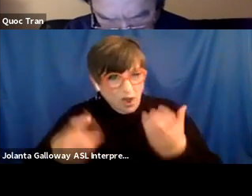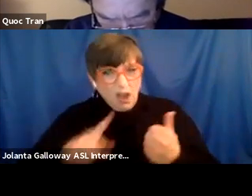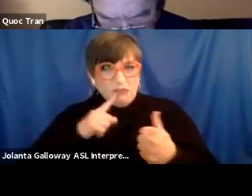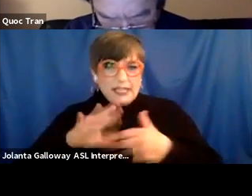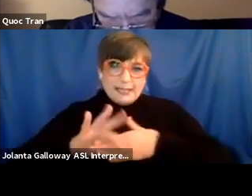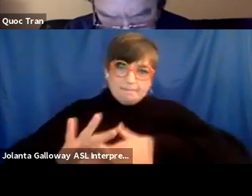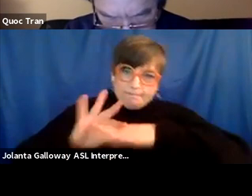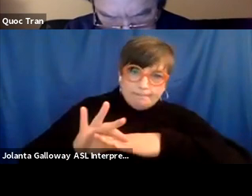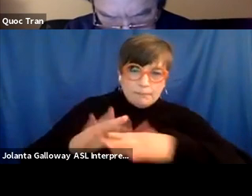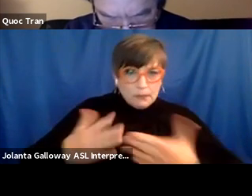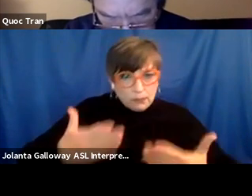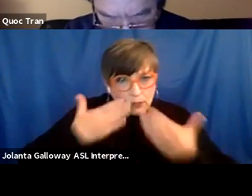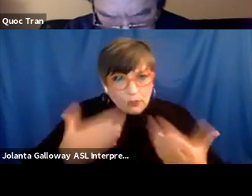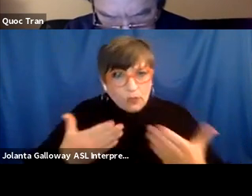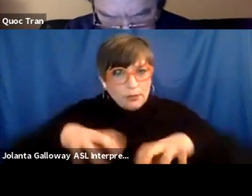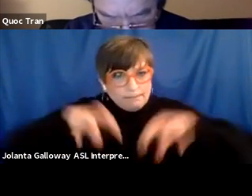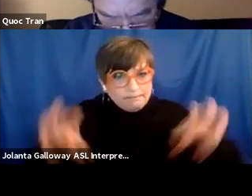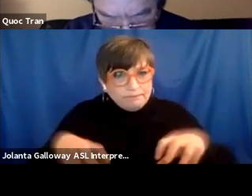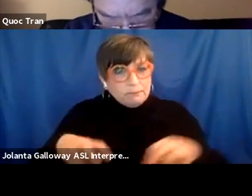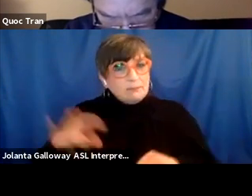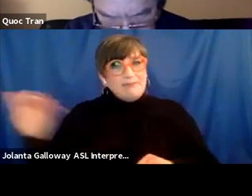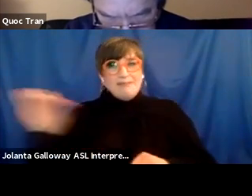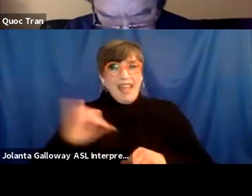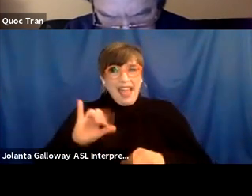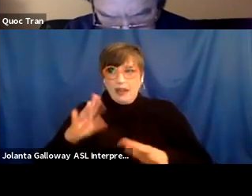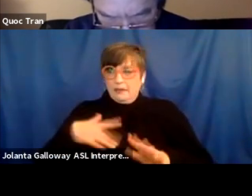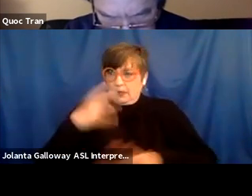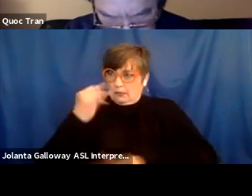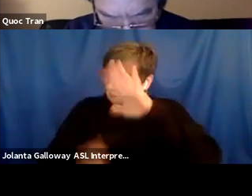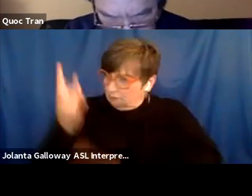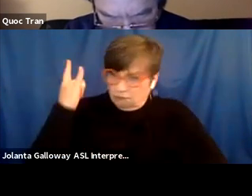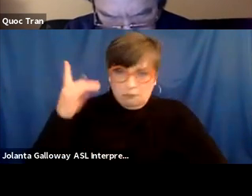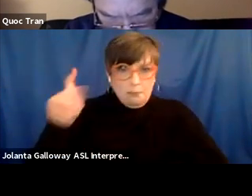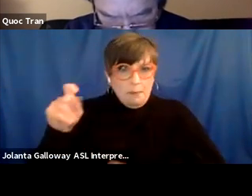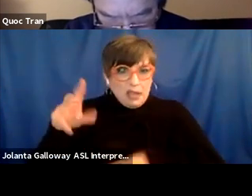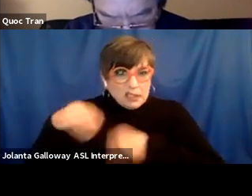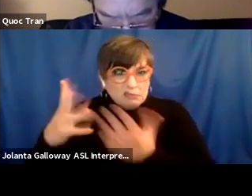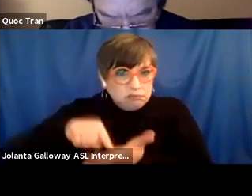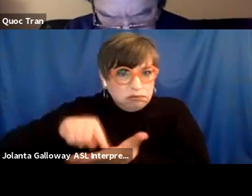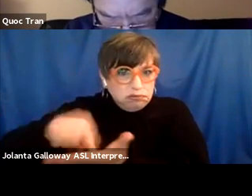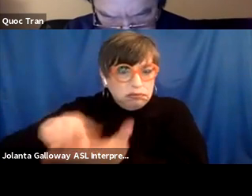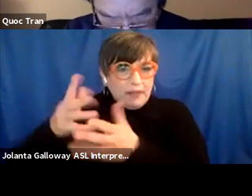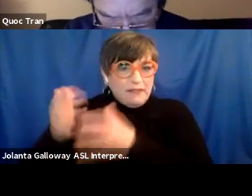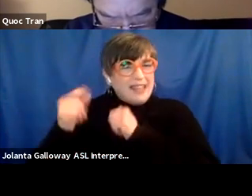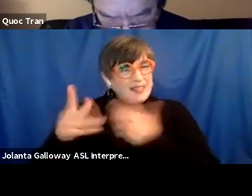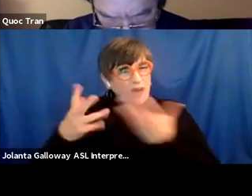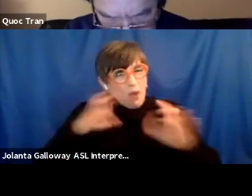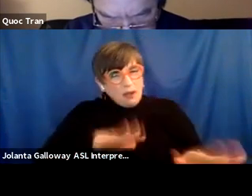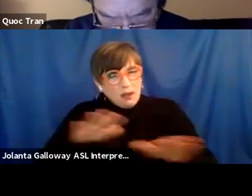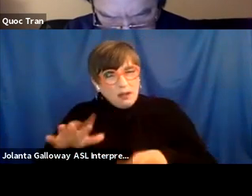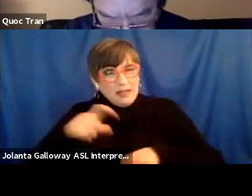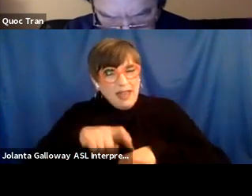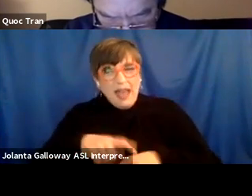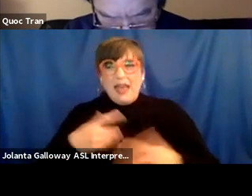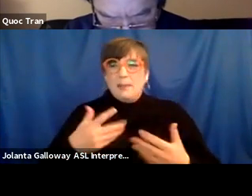courses. And they want more time to be able to turn things in and not have so many deadlines for work, or they want teachers to